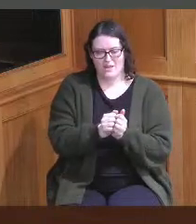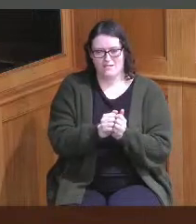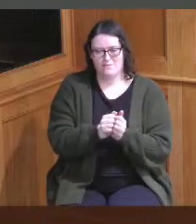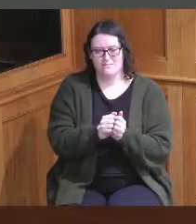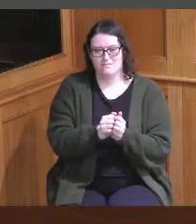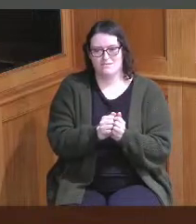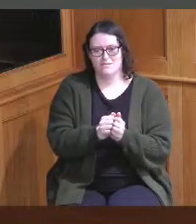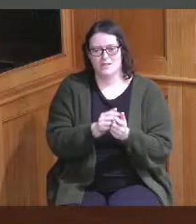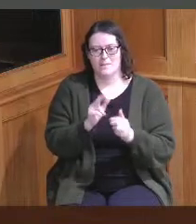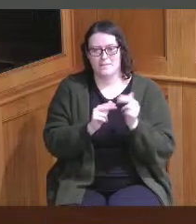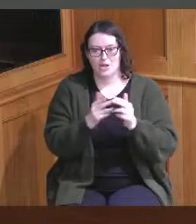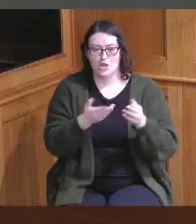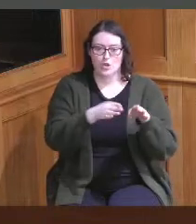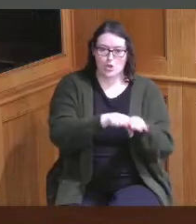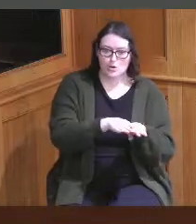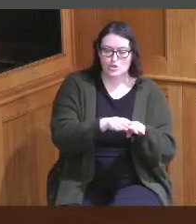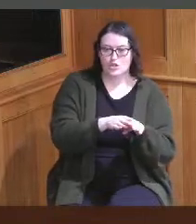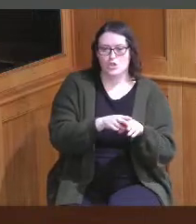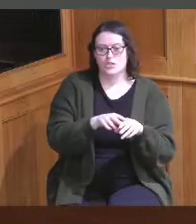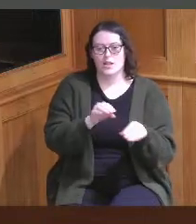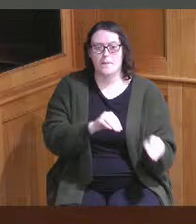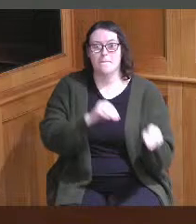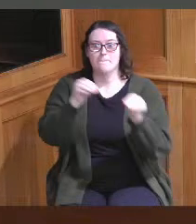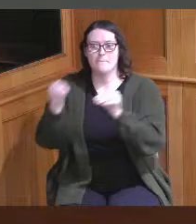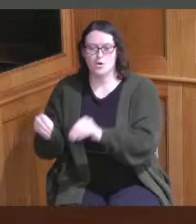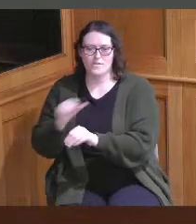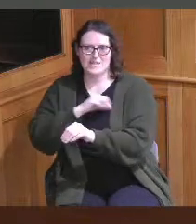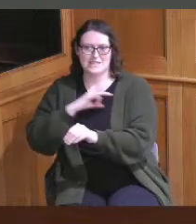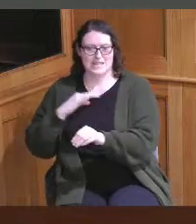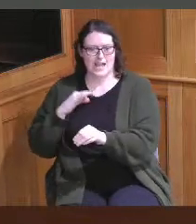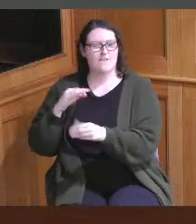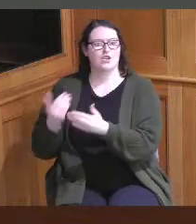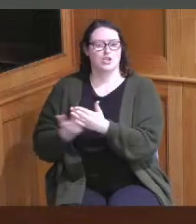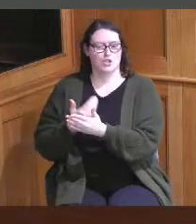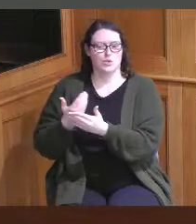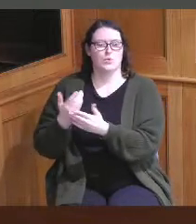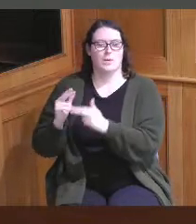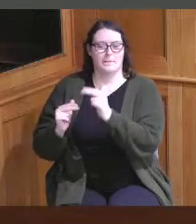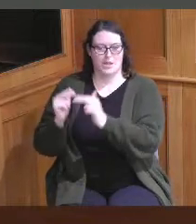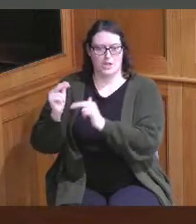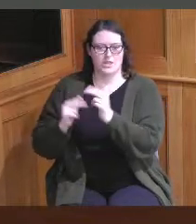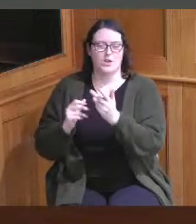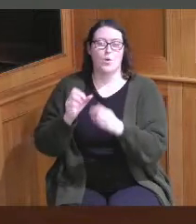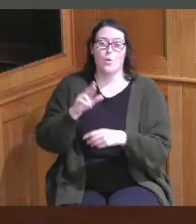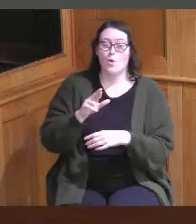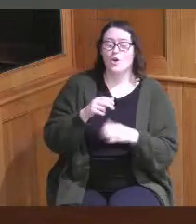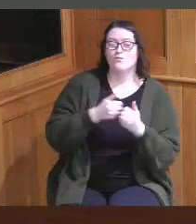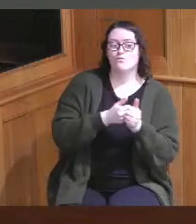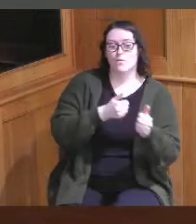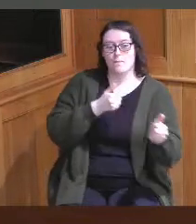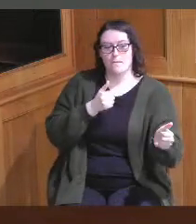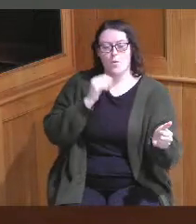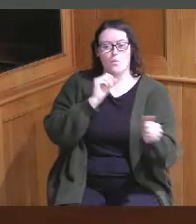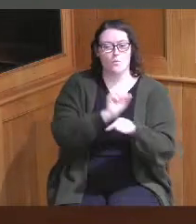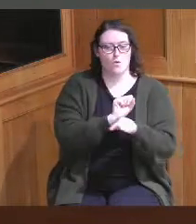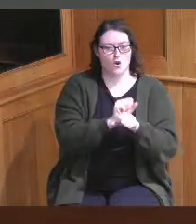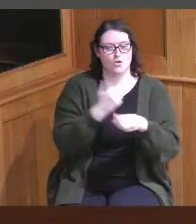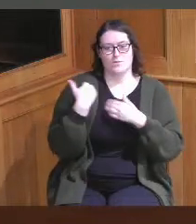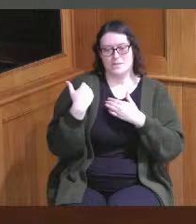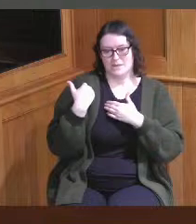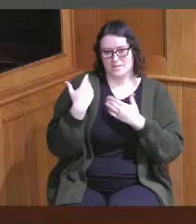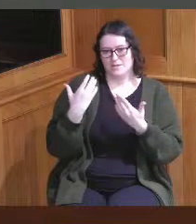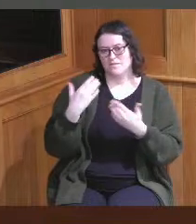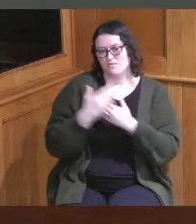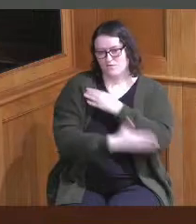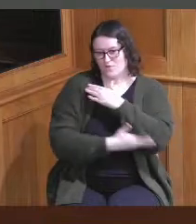building closures and the redeployment of staff and to be more consistent with remote work responsibilities of county